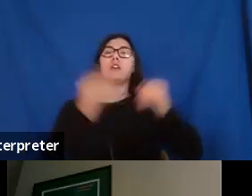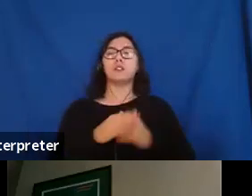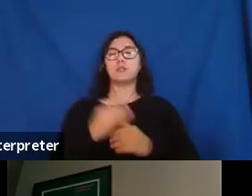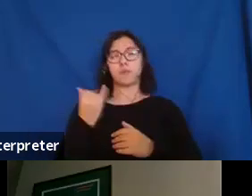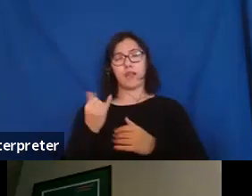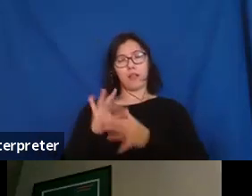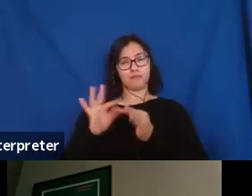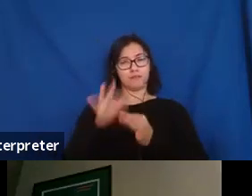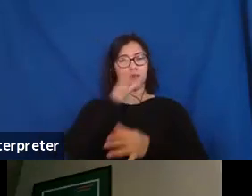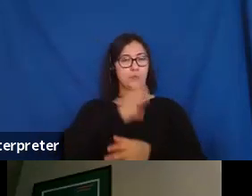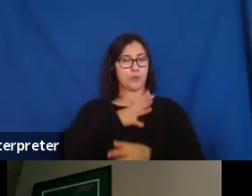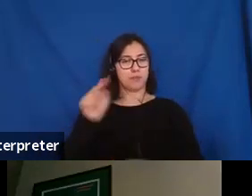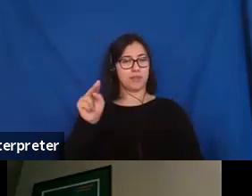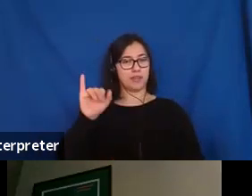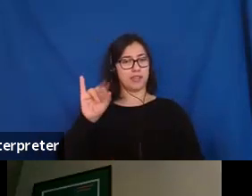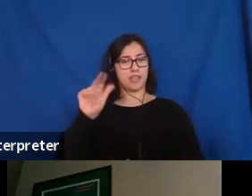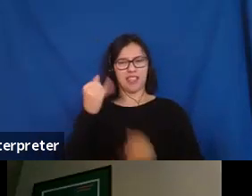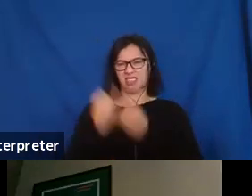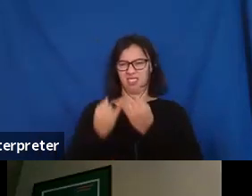Her comment is the final blue bubble.